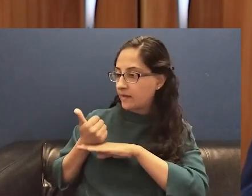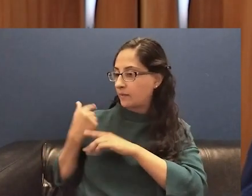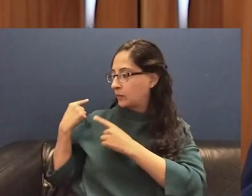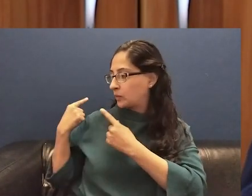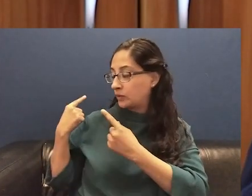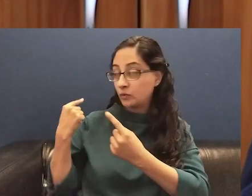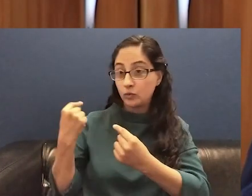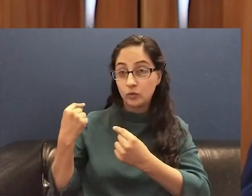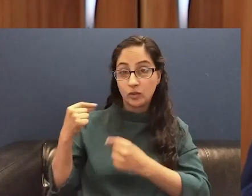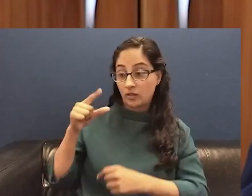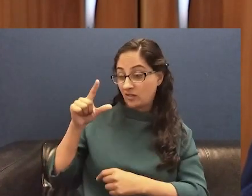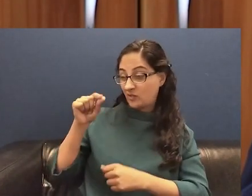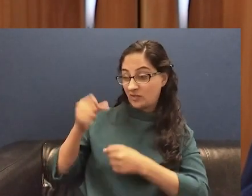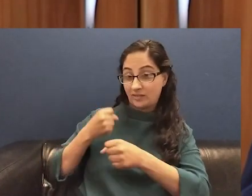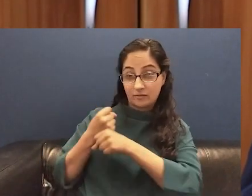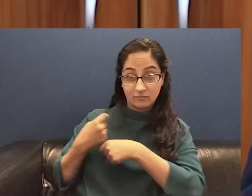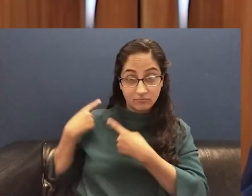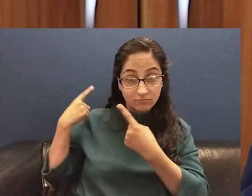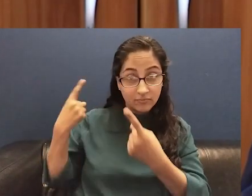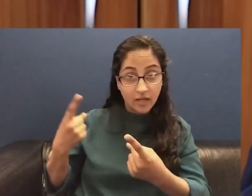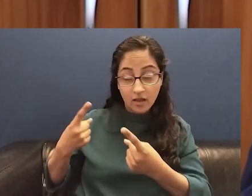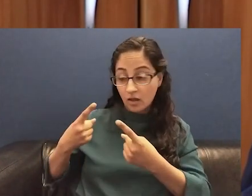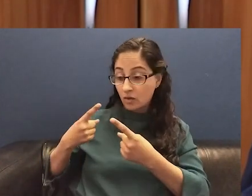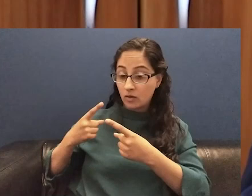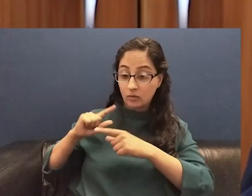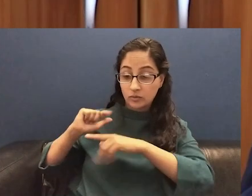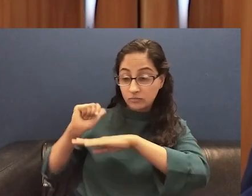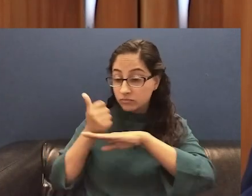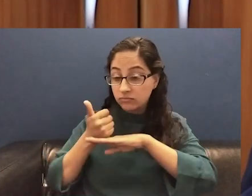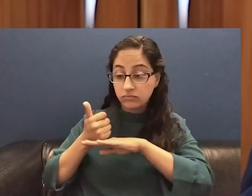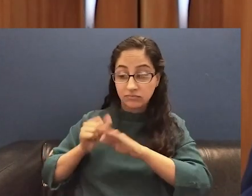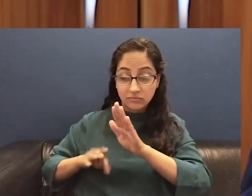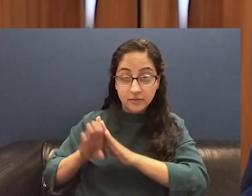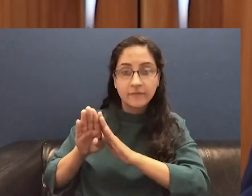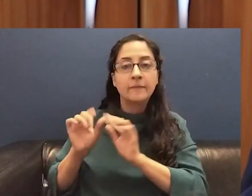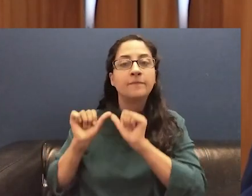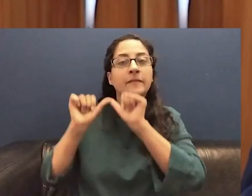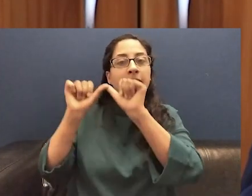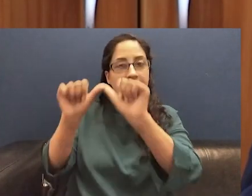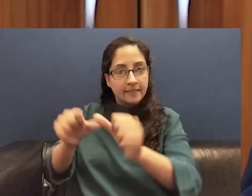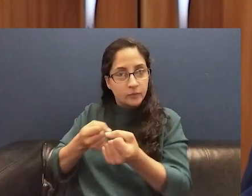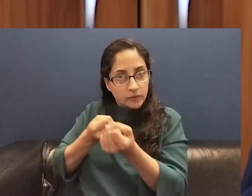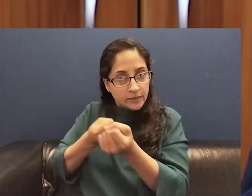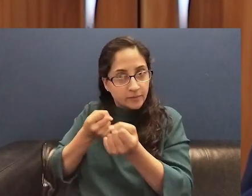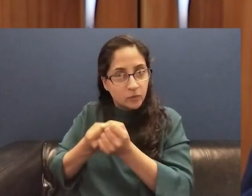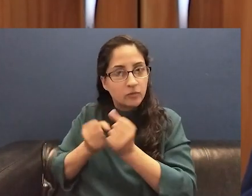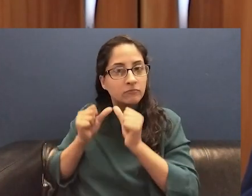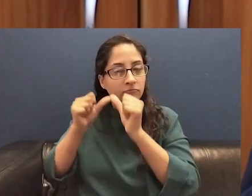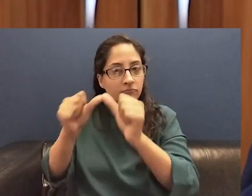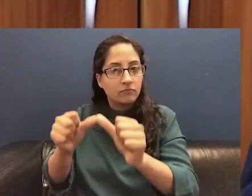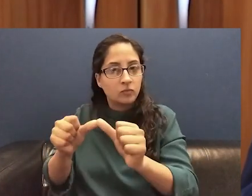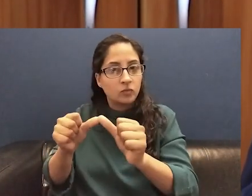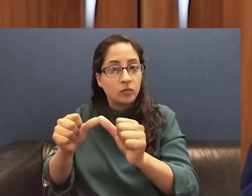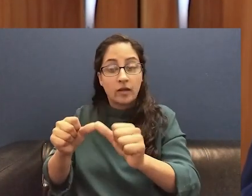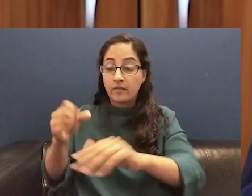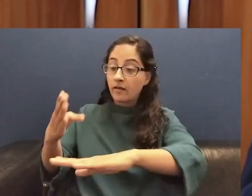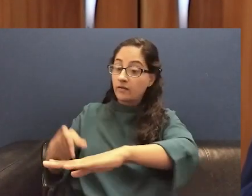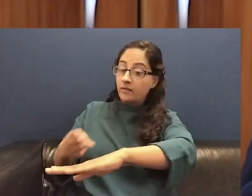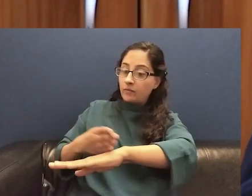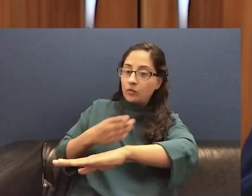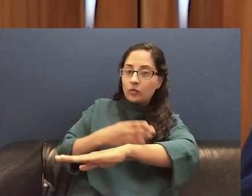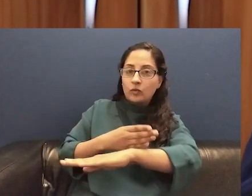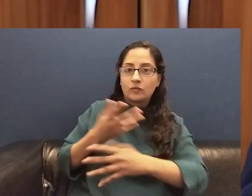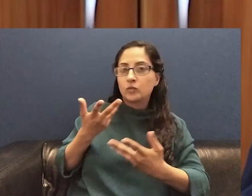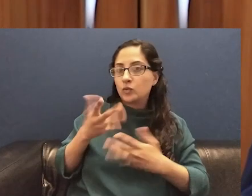we built and we created for development is actually continuing, and we maintain them. On